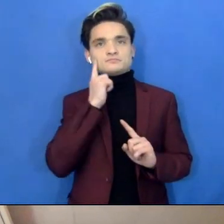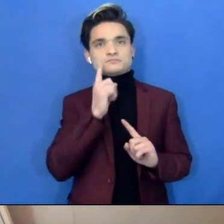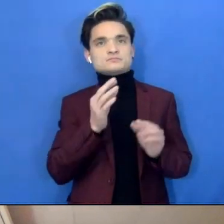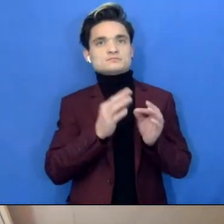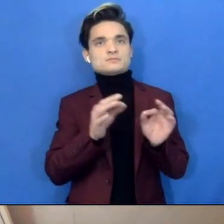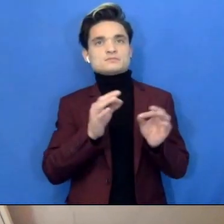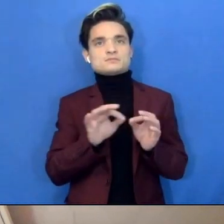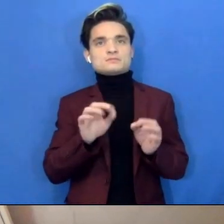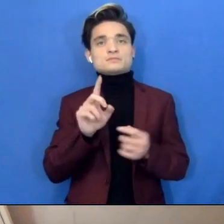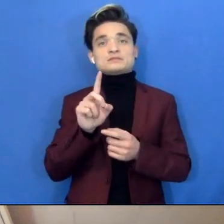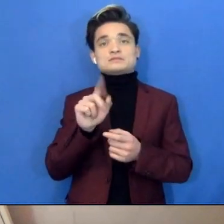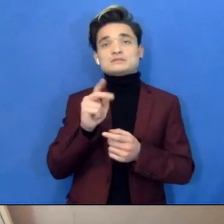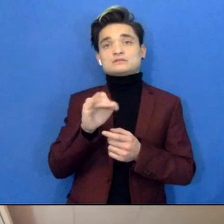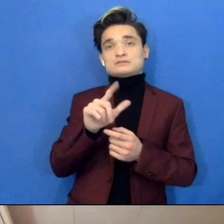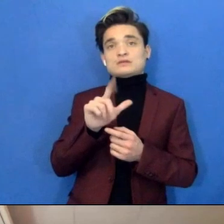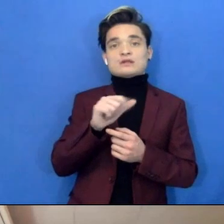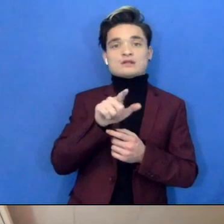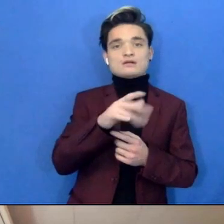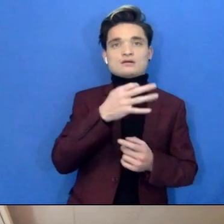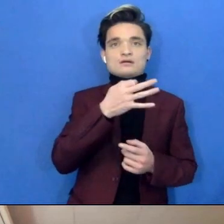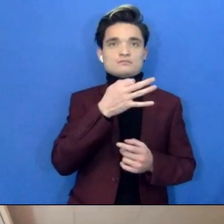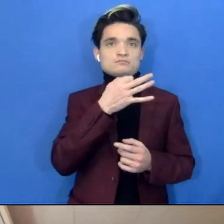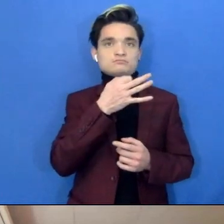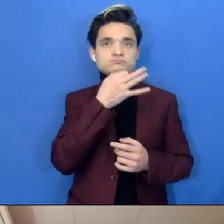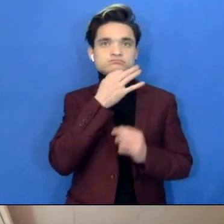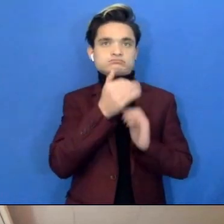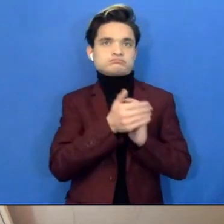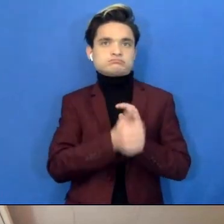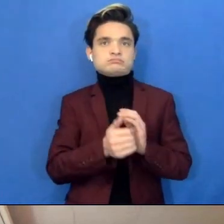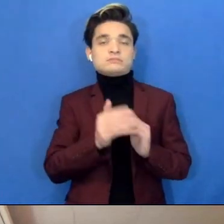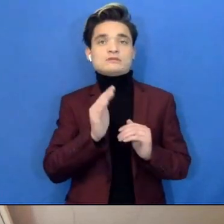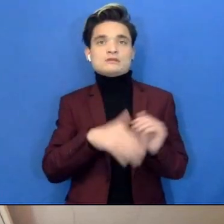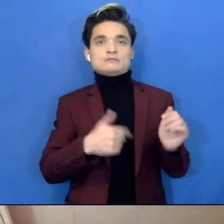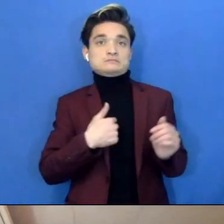language builds your way of thinking. And